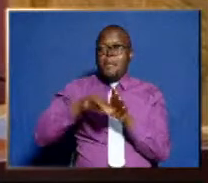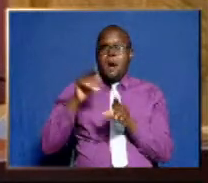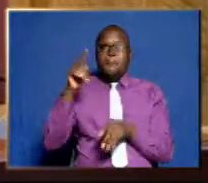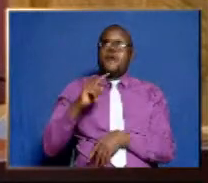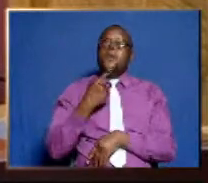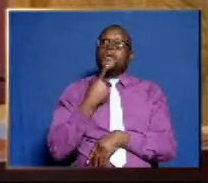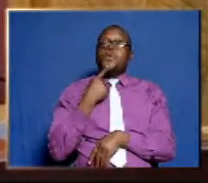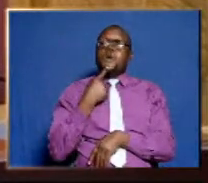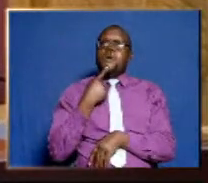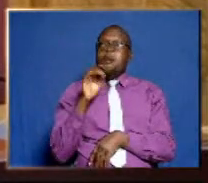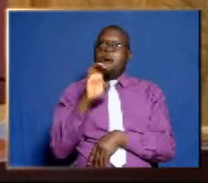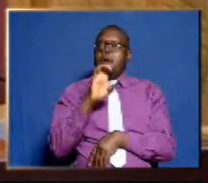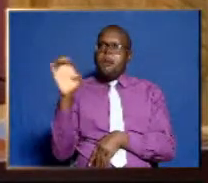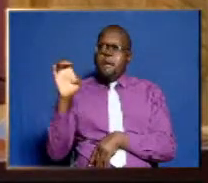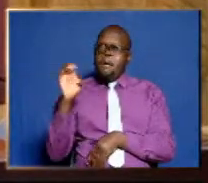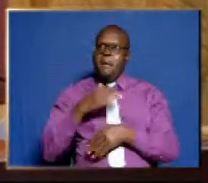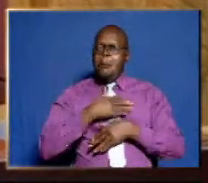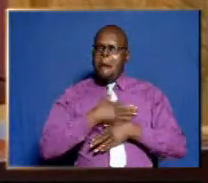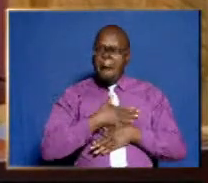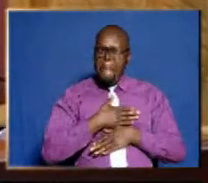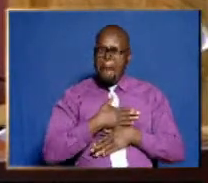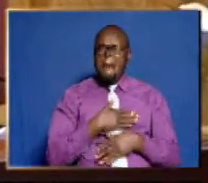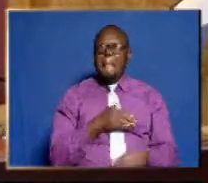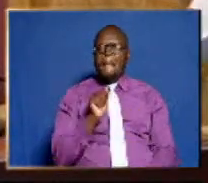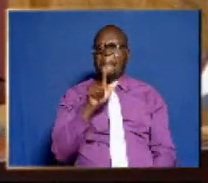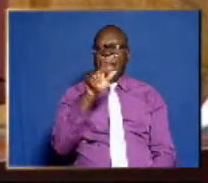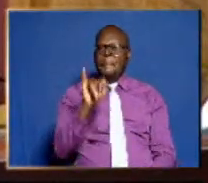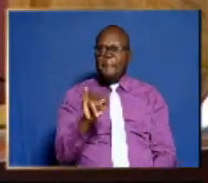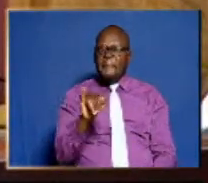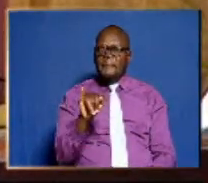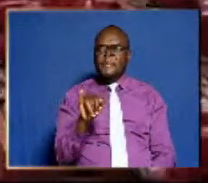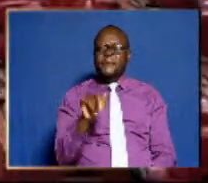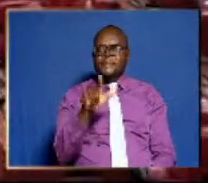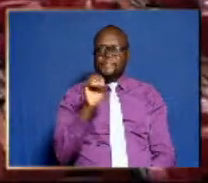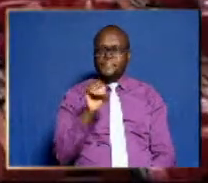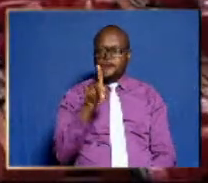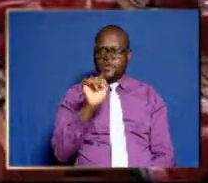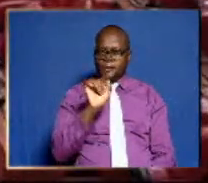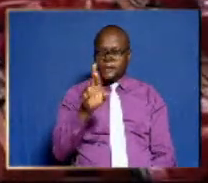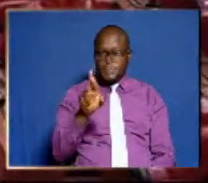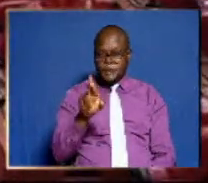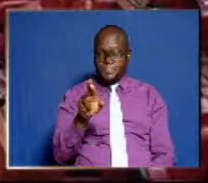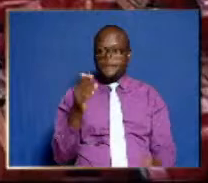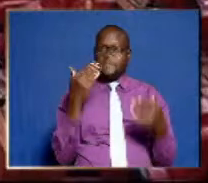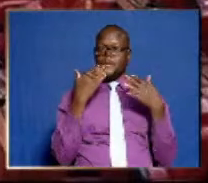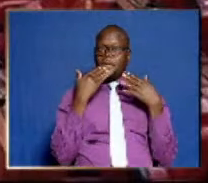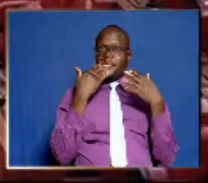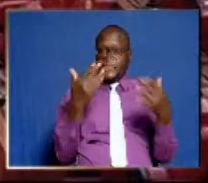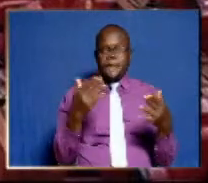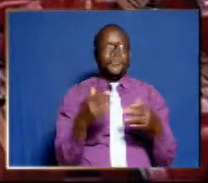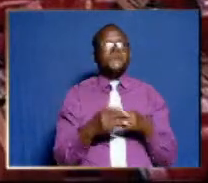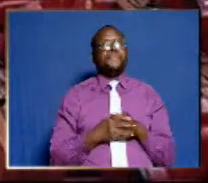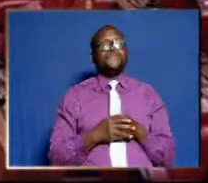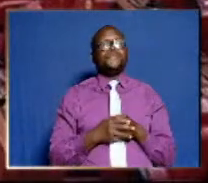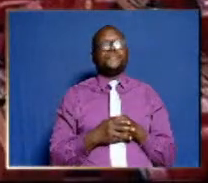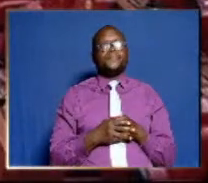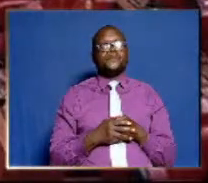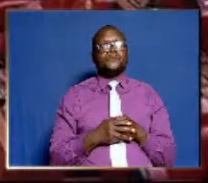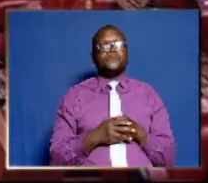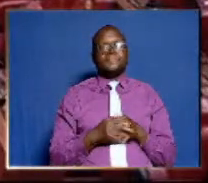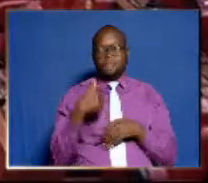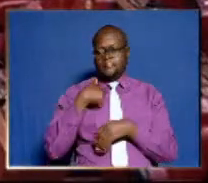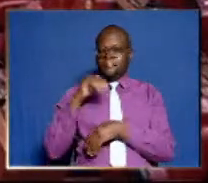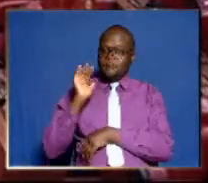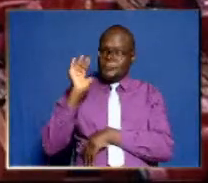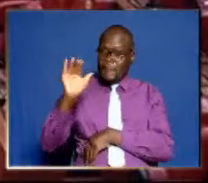Turkana East, the Honorable Okiru Mohammed Ali. Thank you, Mr. Speaker. I rise to ask